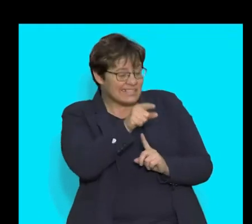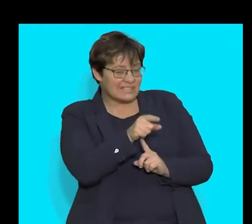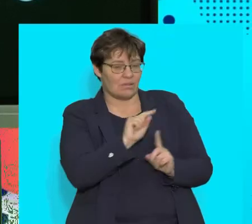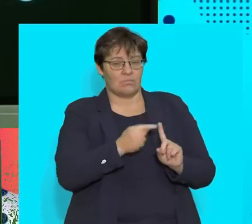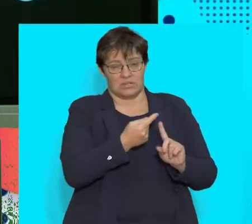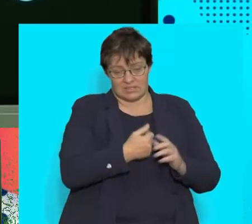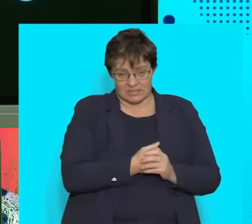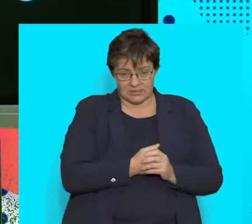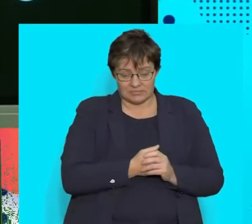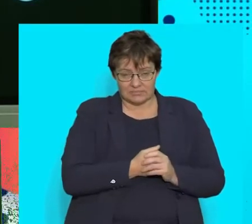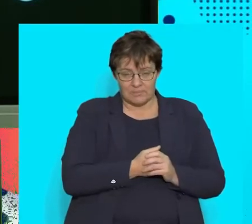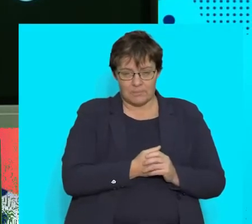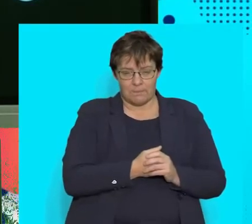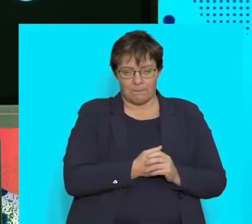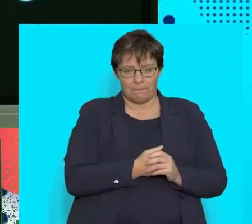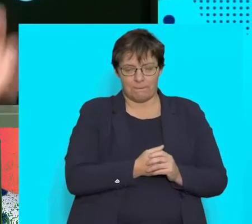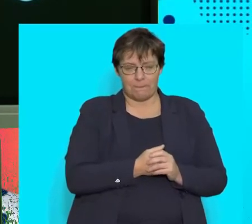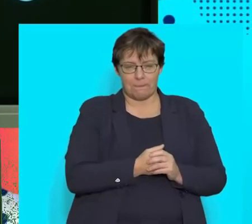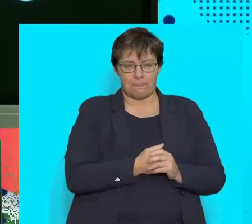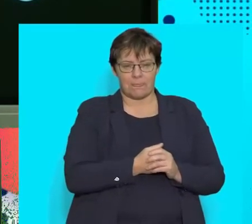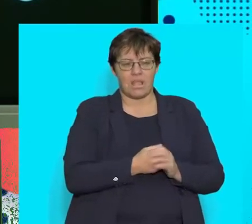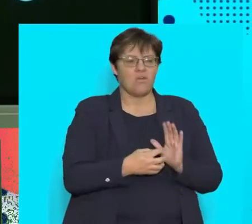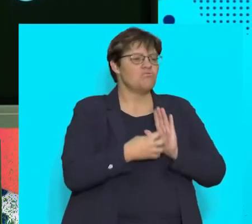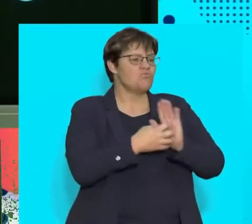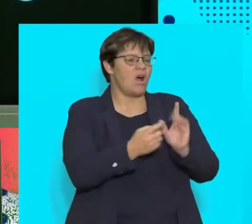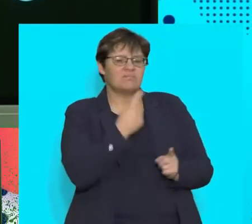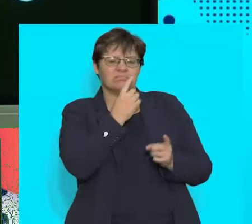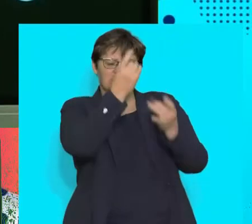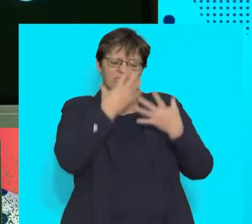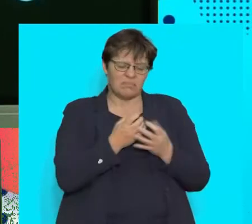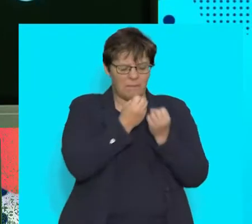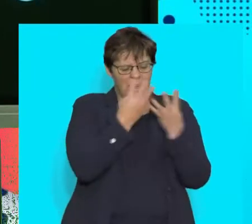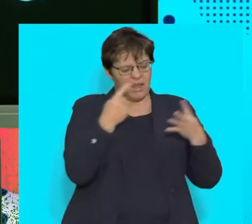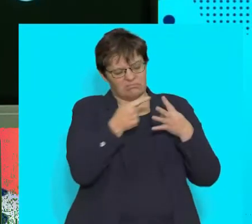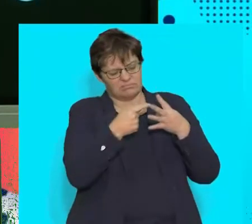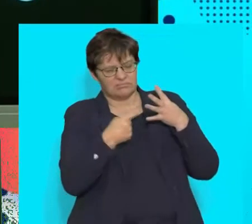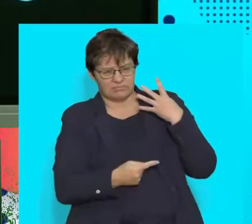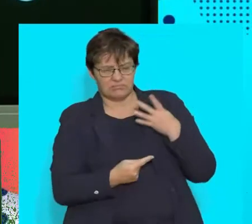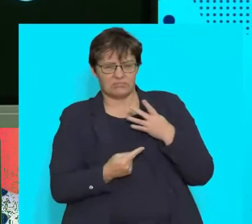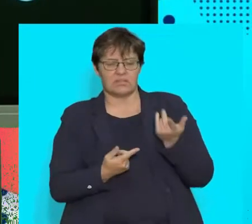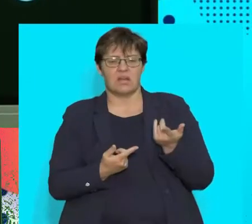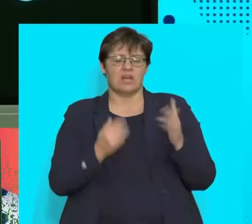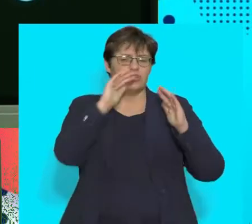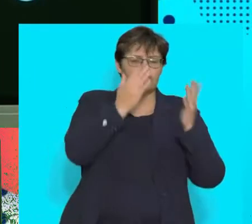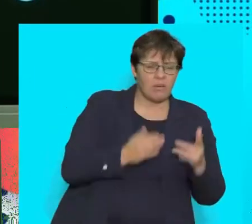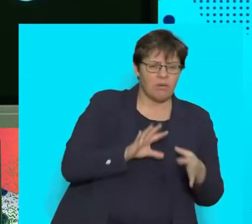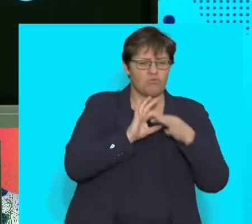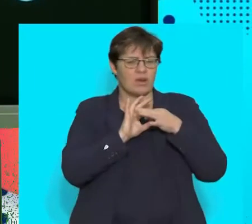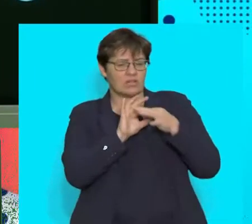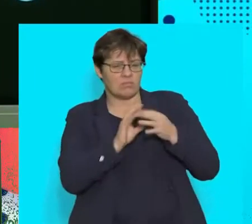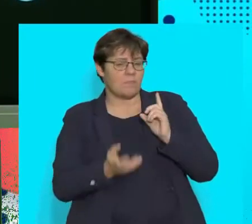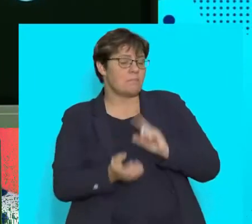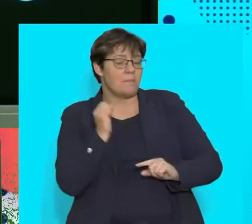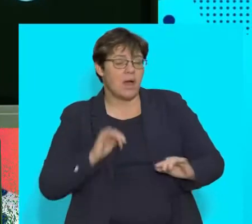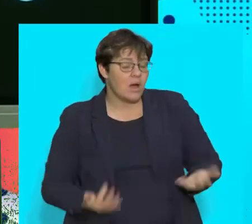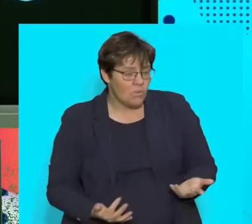particular point that we're measuring it. So the graphs tell us many things. The shapes and the relationships are determined, and we